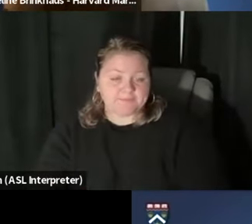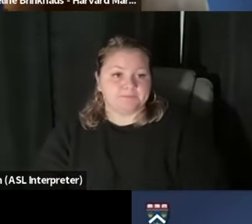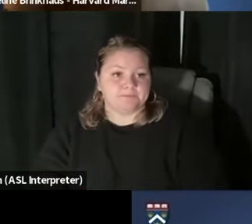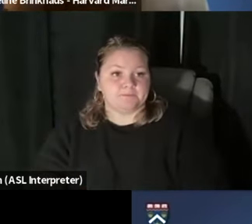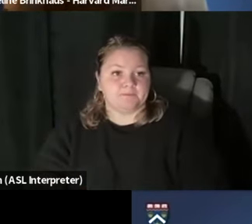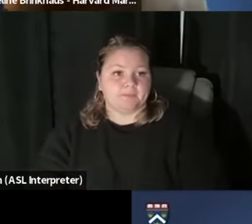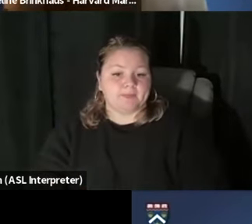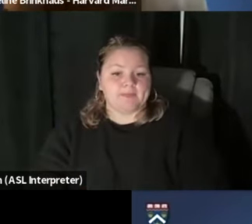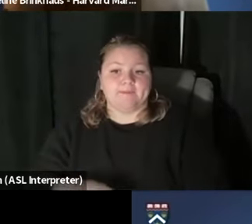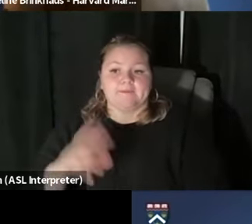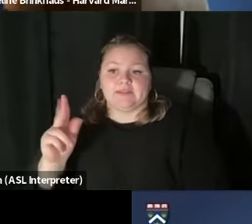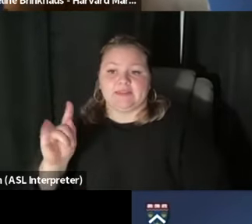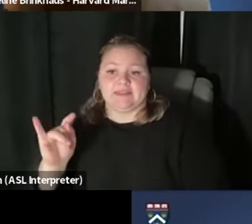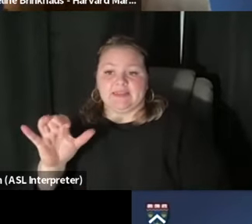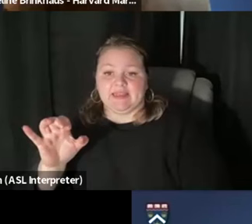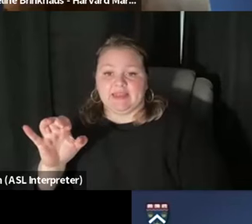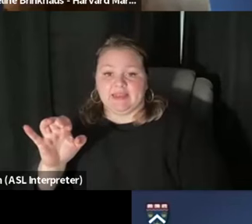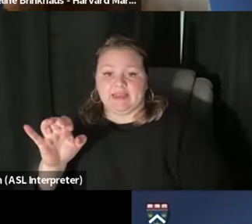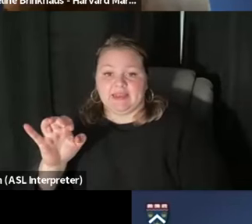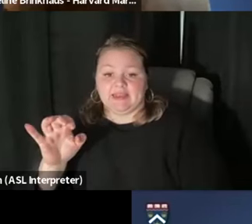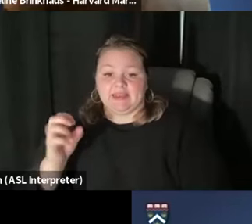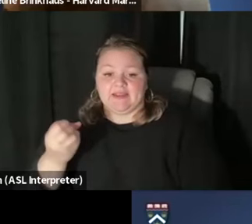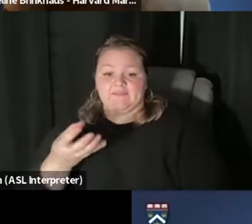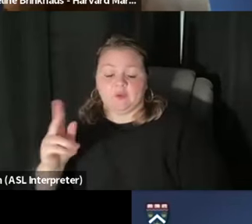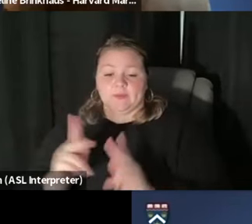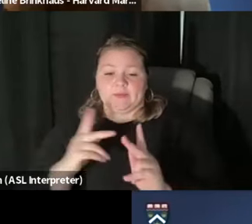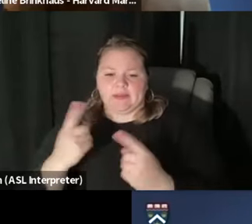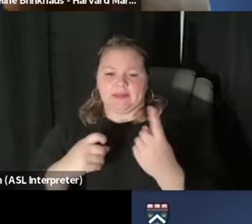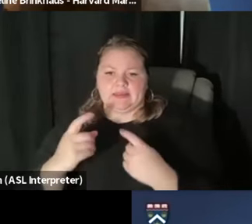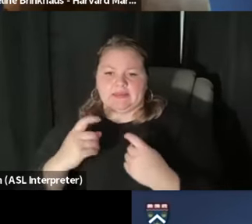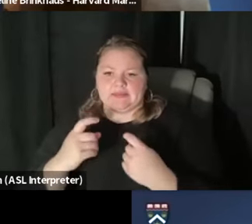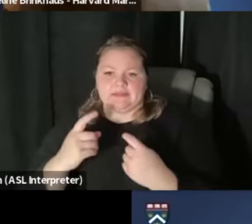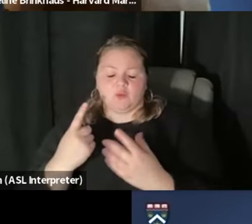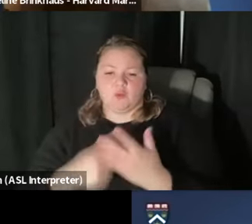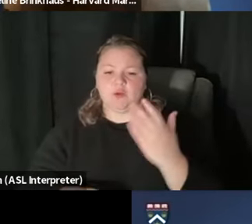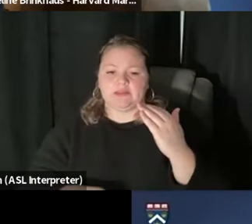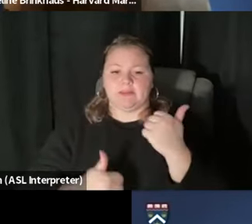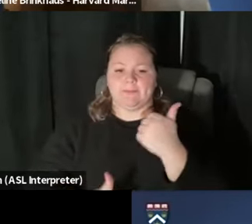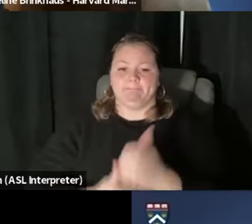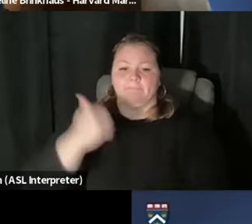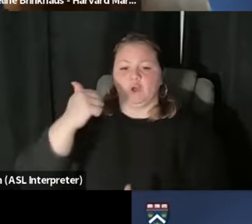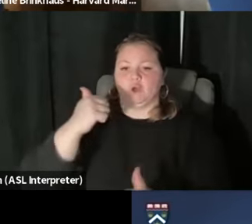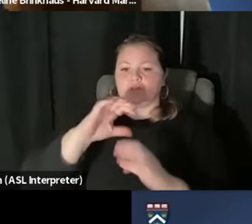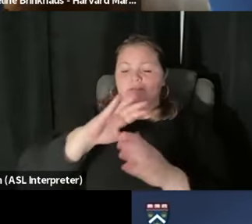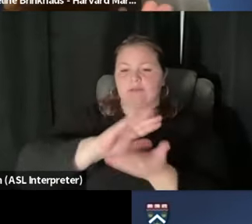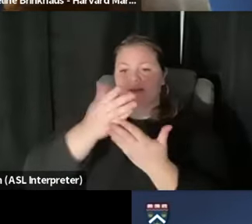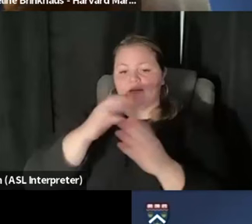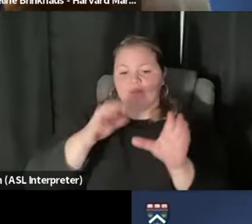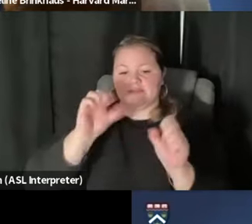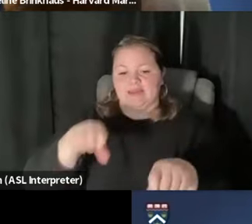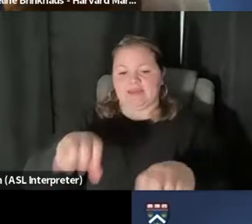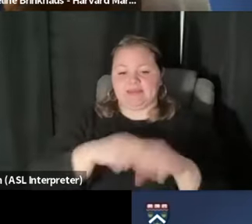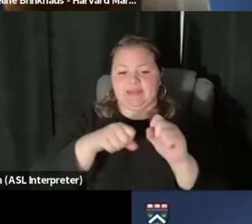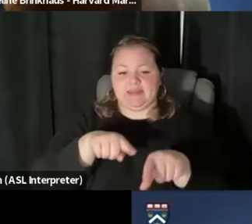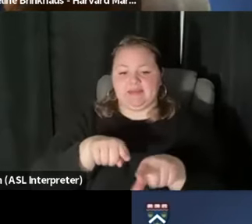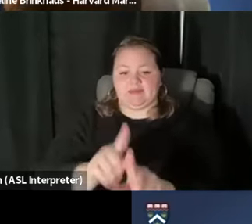vein, Katie, this next question is for you. Few people have been asking, what's the maximum number of courses you can take in one semester? And to kind of